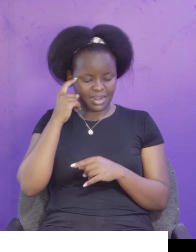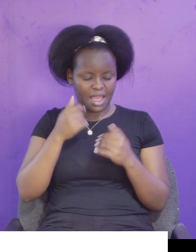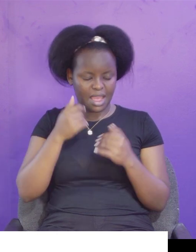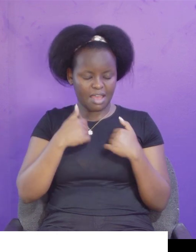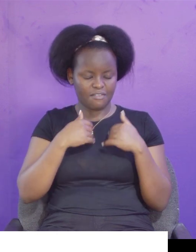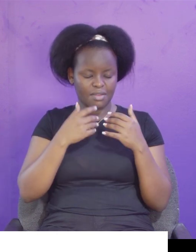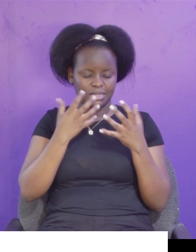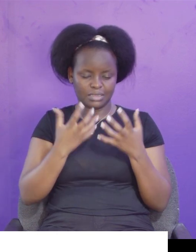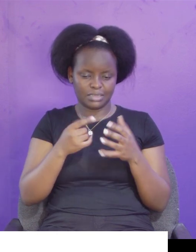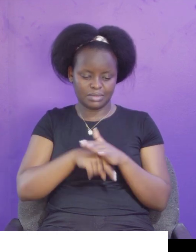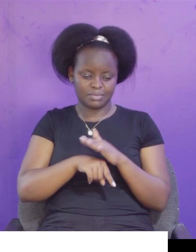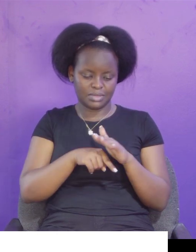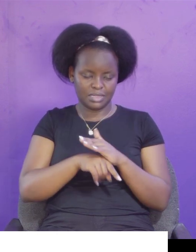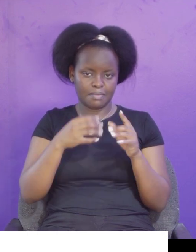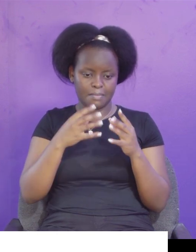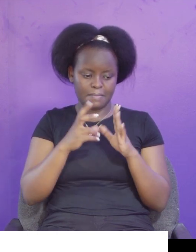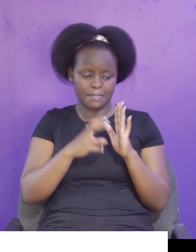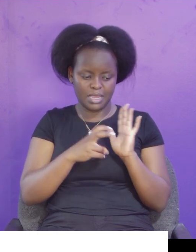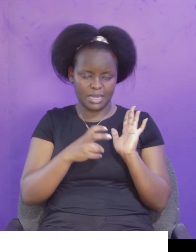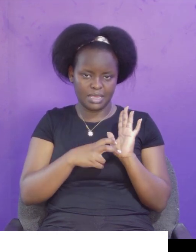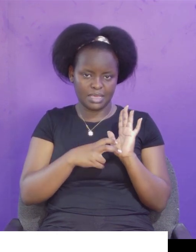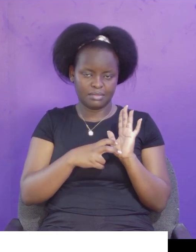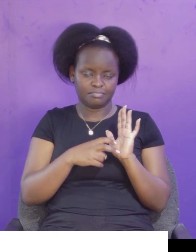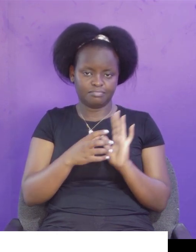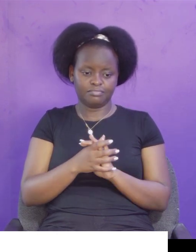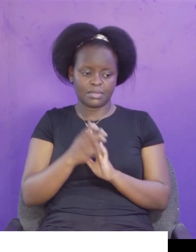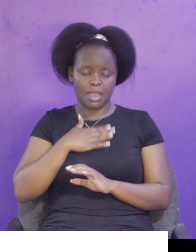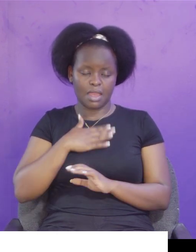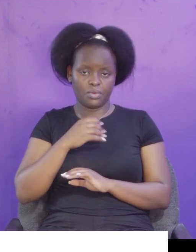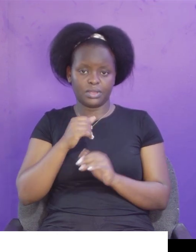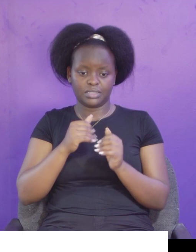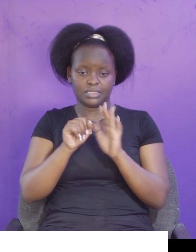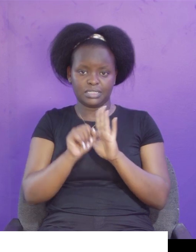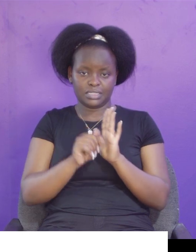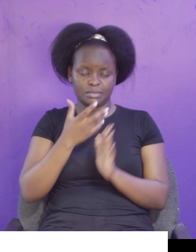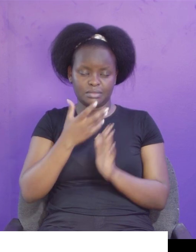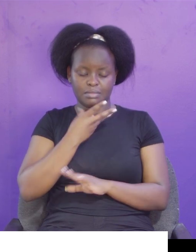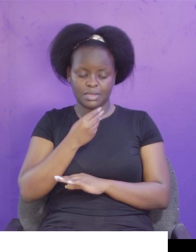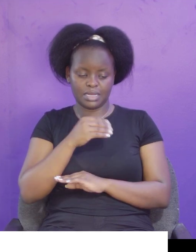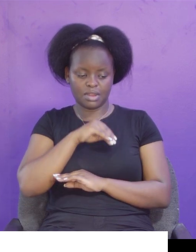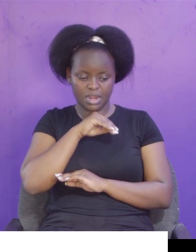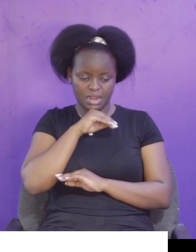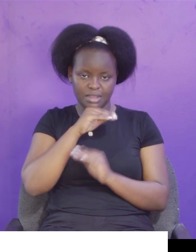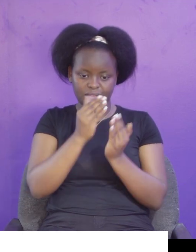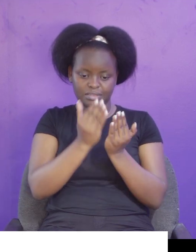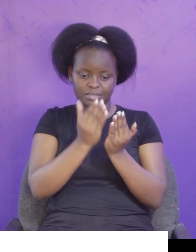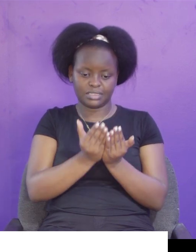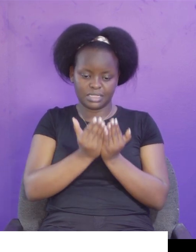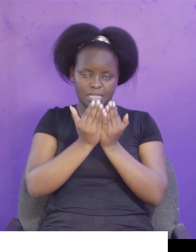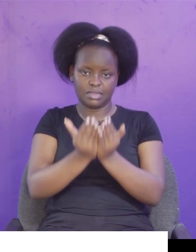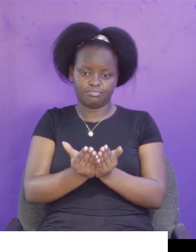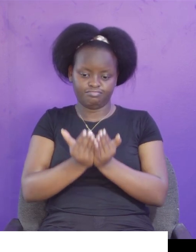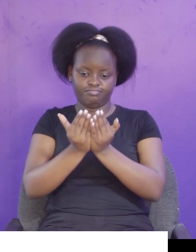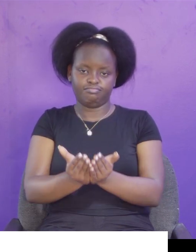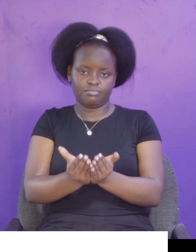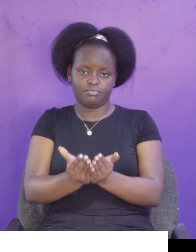significance, and impact. Our elder statesman, the Honorable Raila, is sailing on a ship, not to